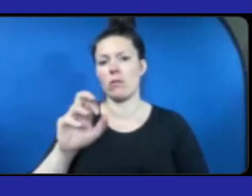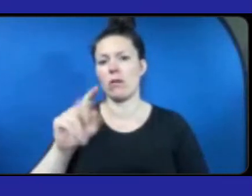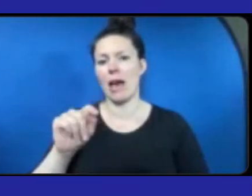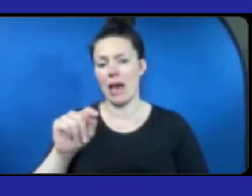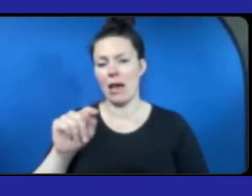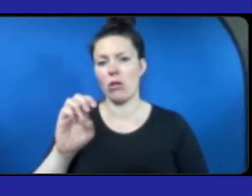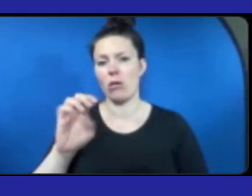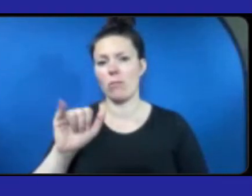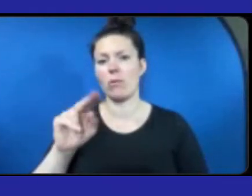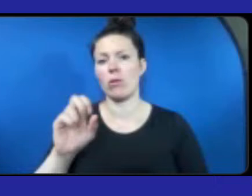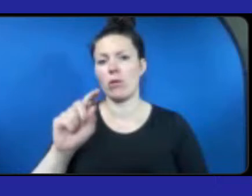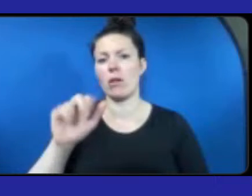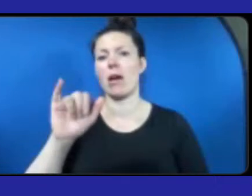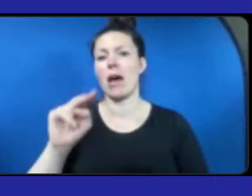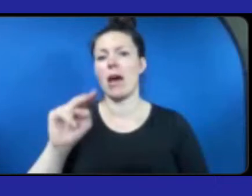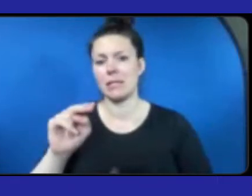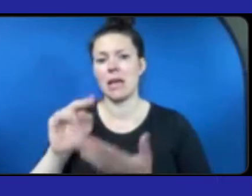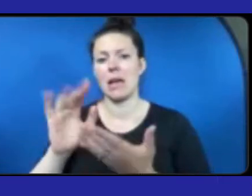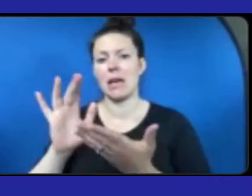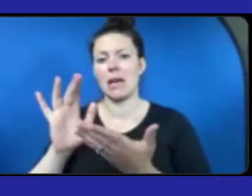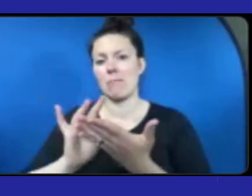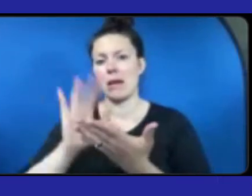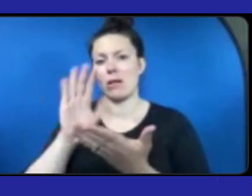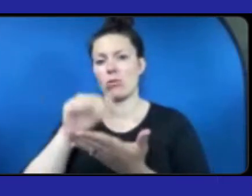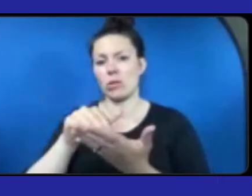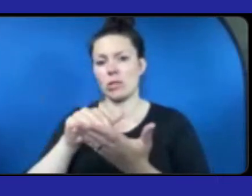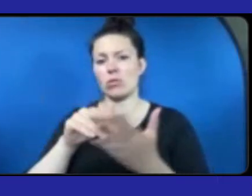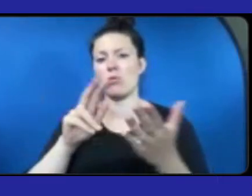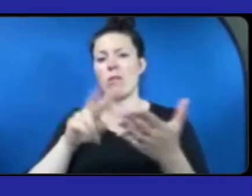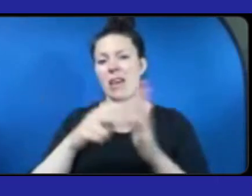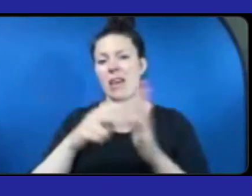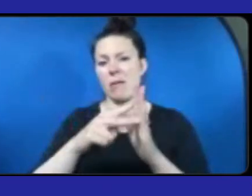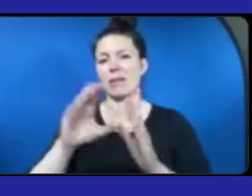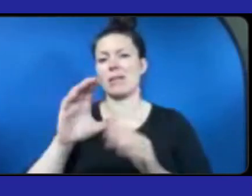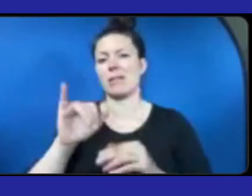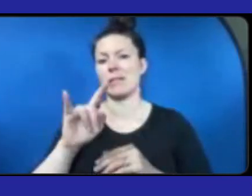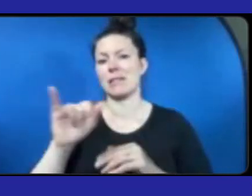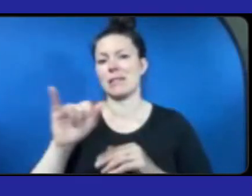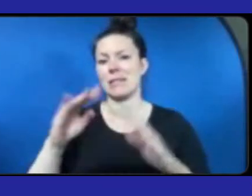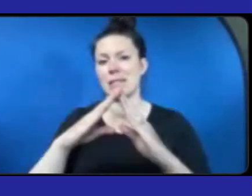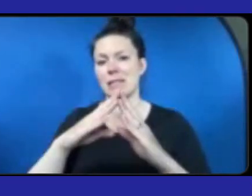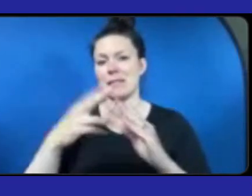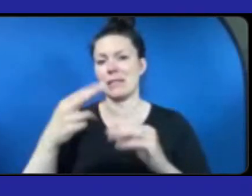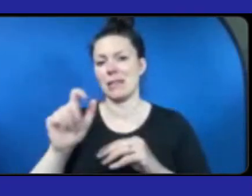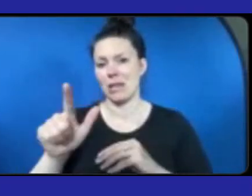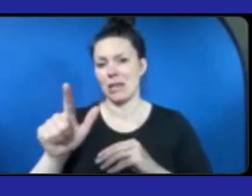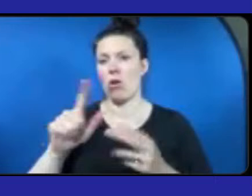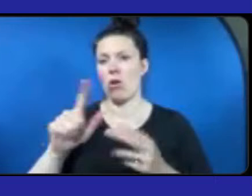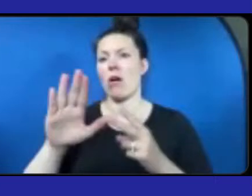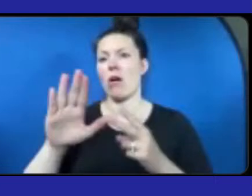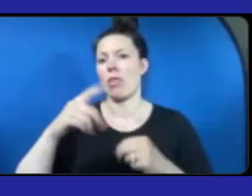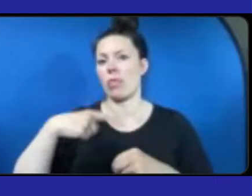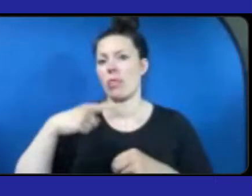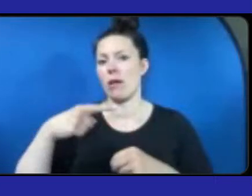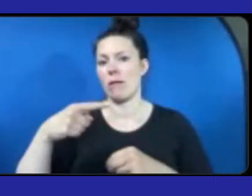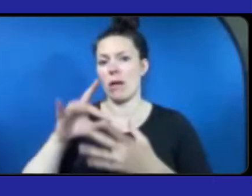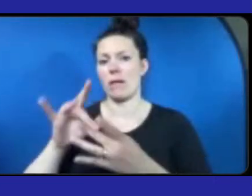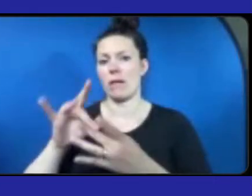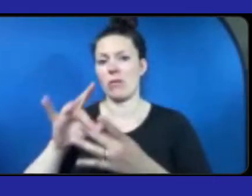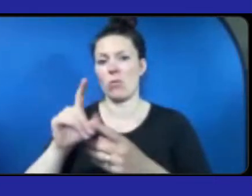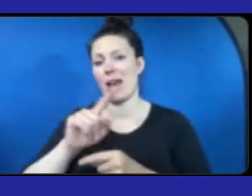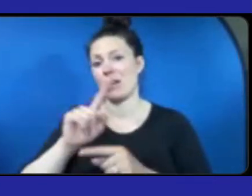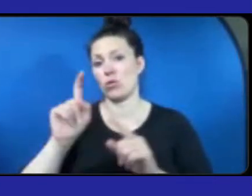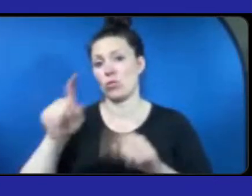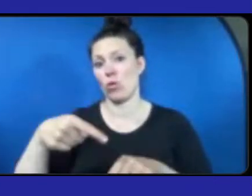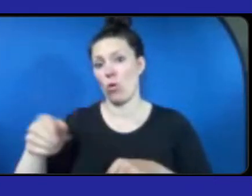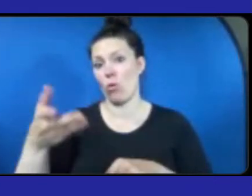medical center. So I reached out to City Hall, to their public relations communications, to ask the New